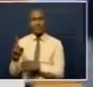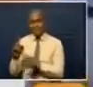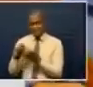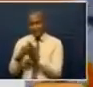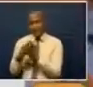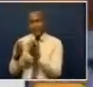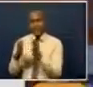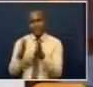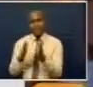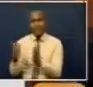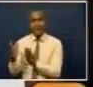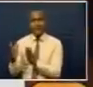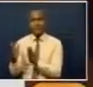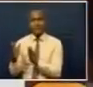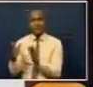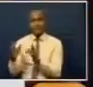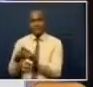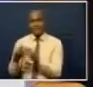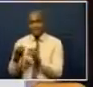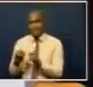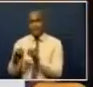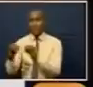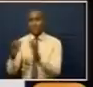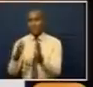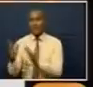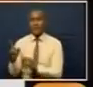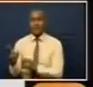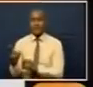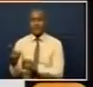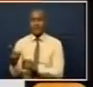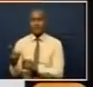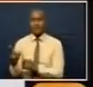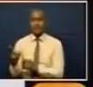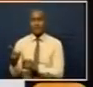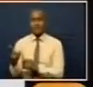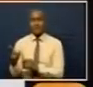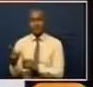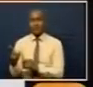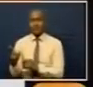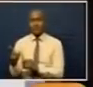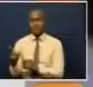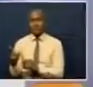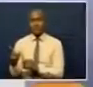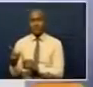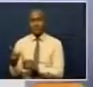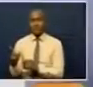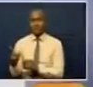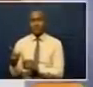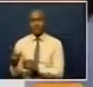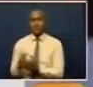about implementation of these plans and just having the, let me look for a good word, things on TV.